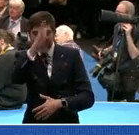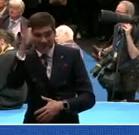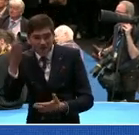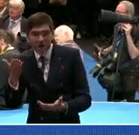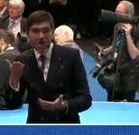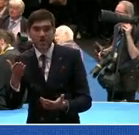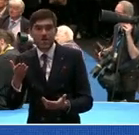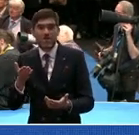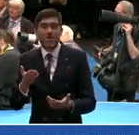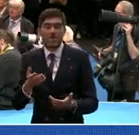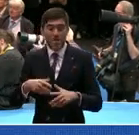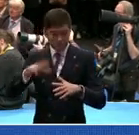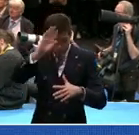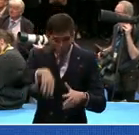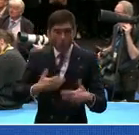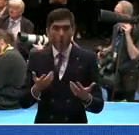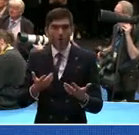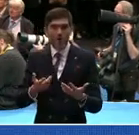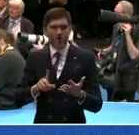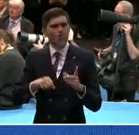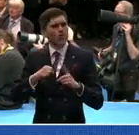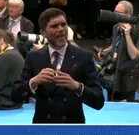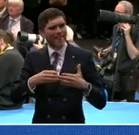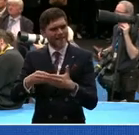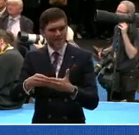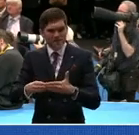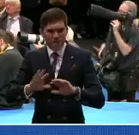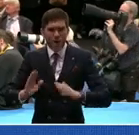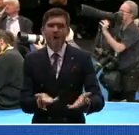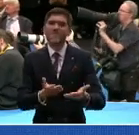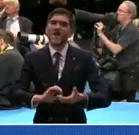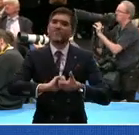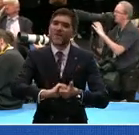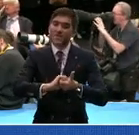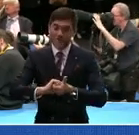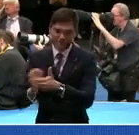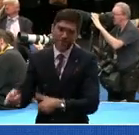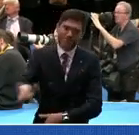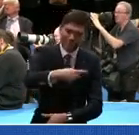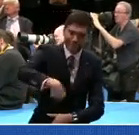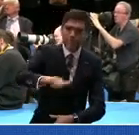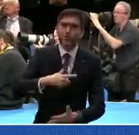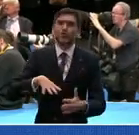leadership, the United Kingdom will always hold out the hand of friendship to those most in need,